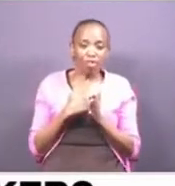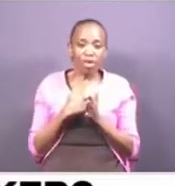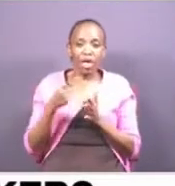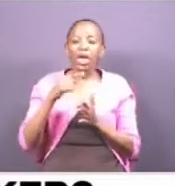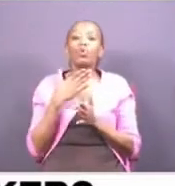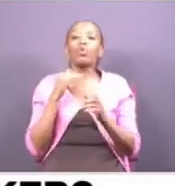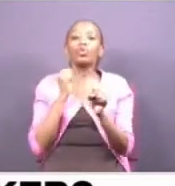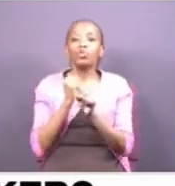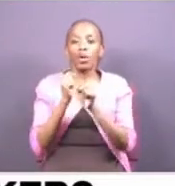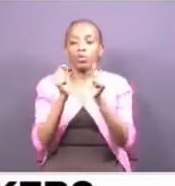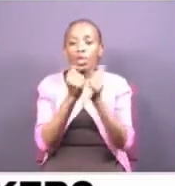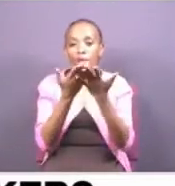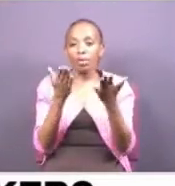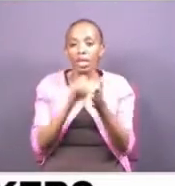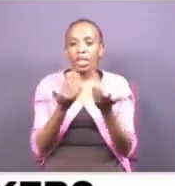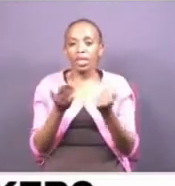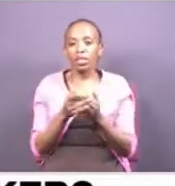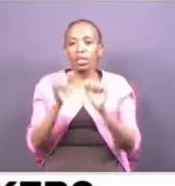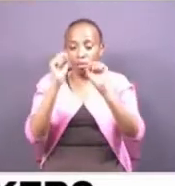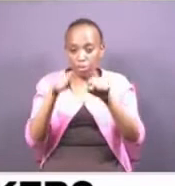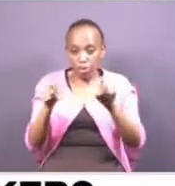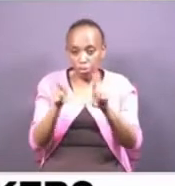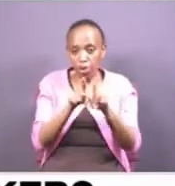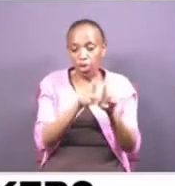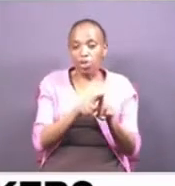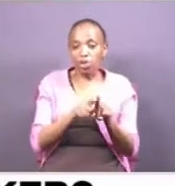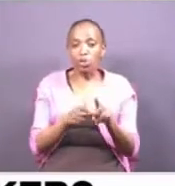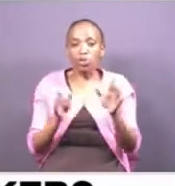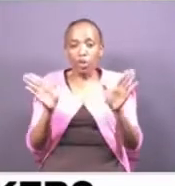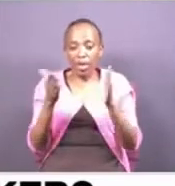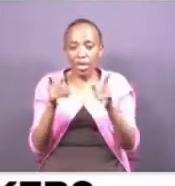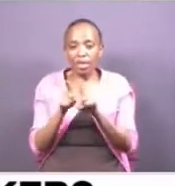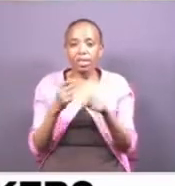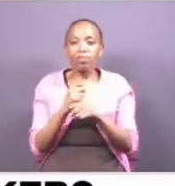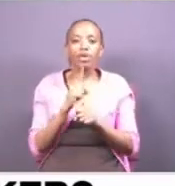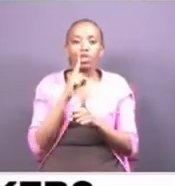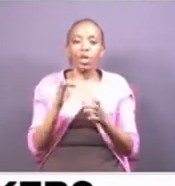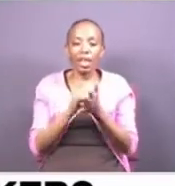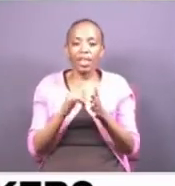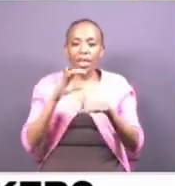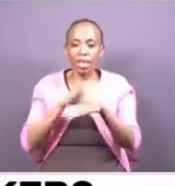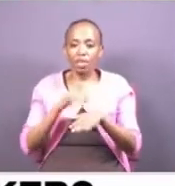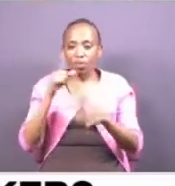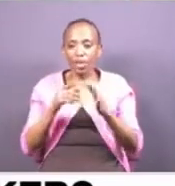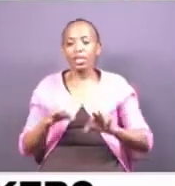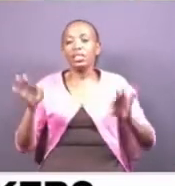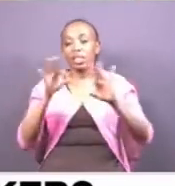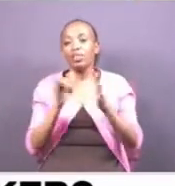want to work with them so that we can also be able to motivate them and make sure that they get what they deserve